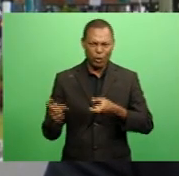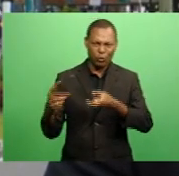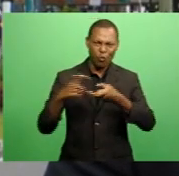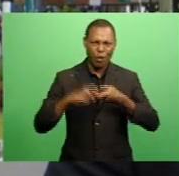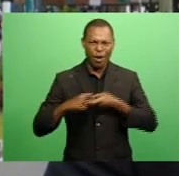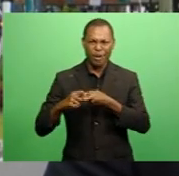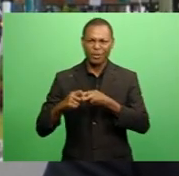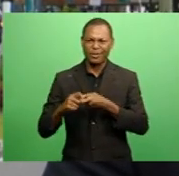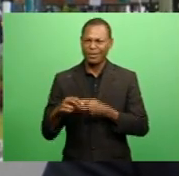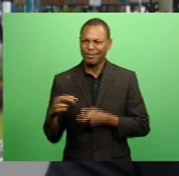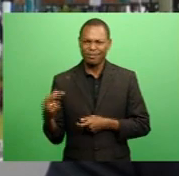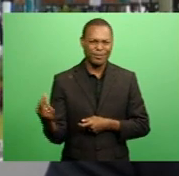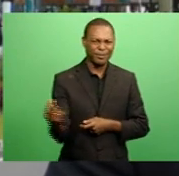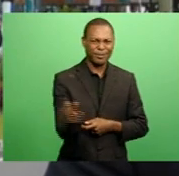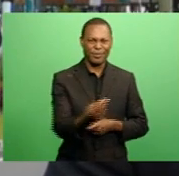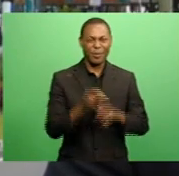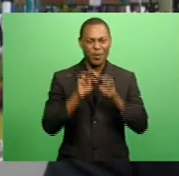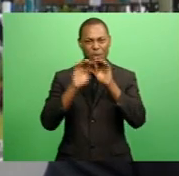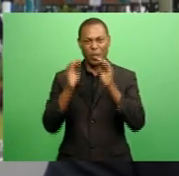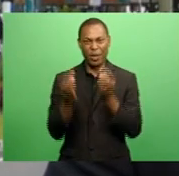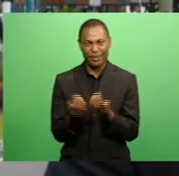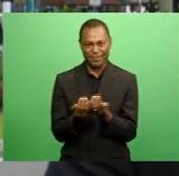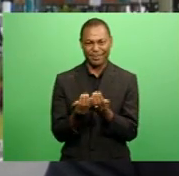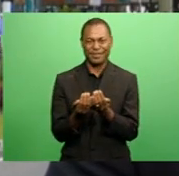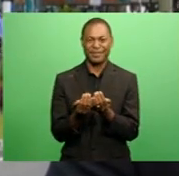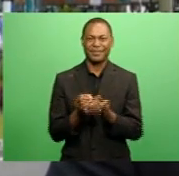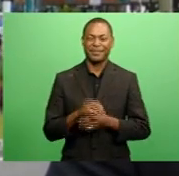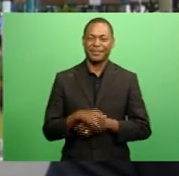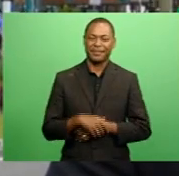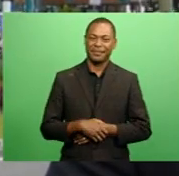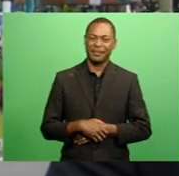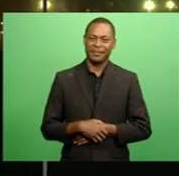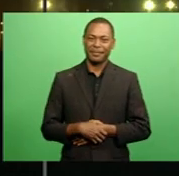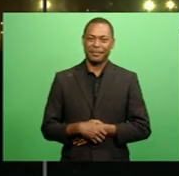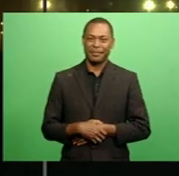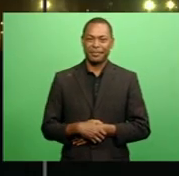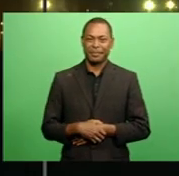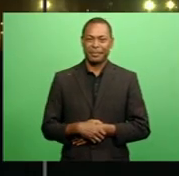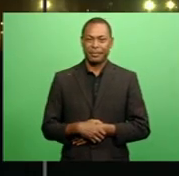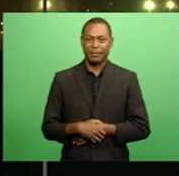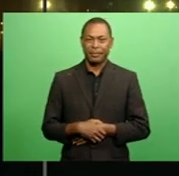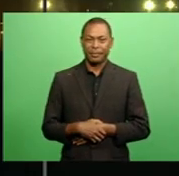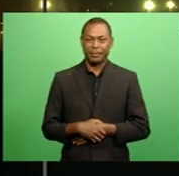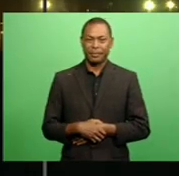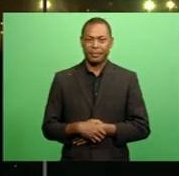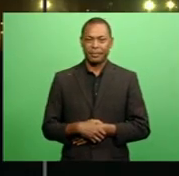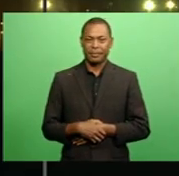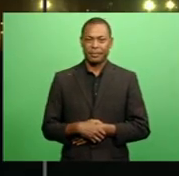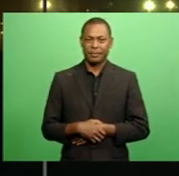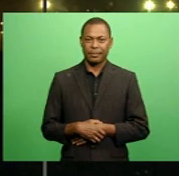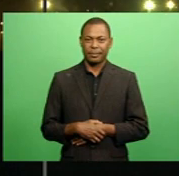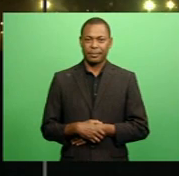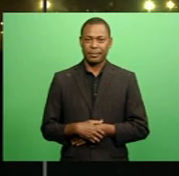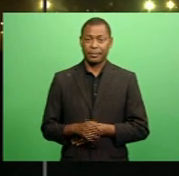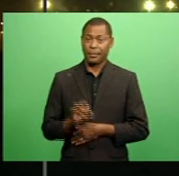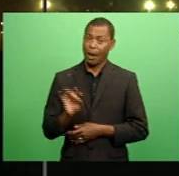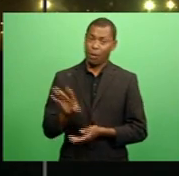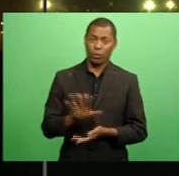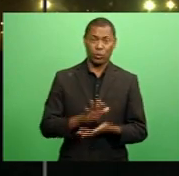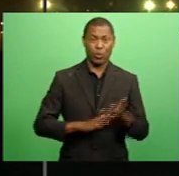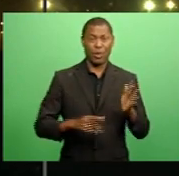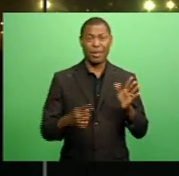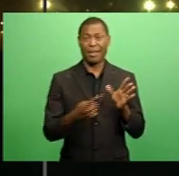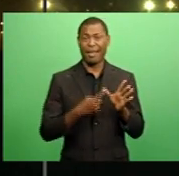buyers across the globe. Jose Nanunga, FBC News. Outgoing ANZ country head South Minam